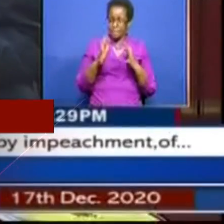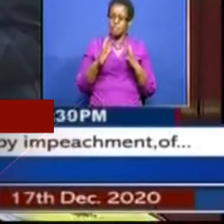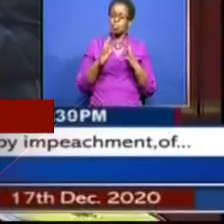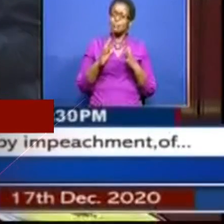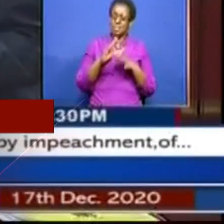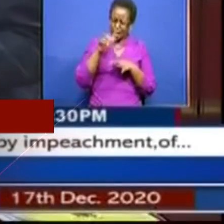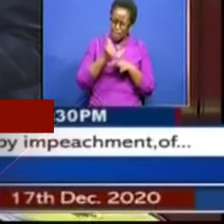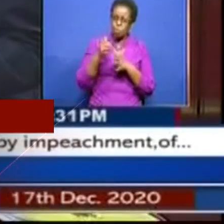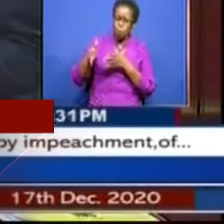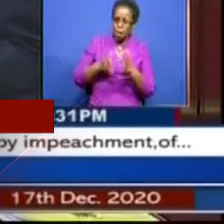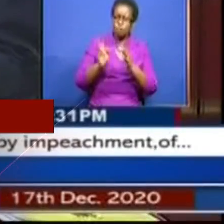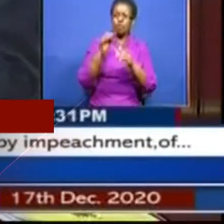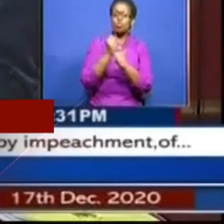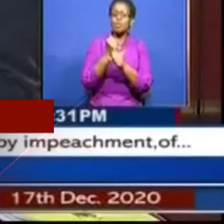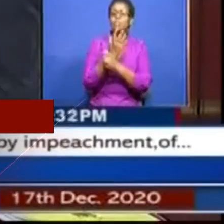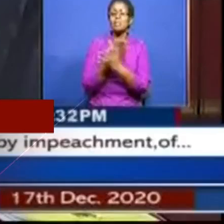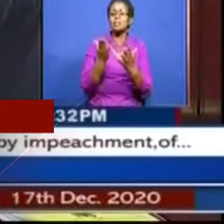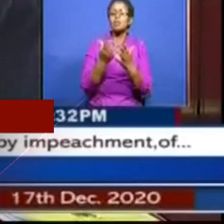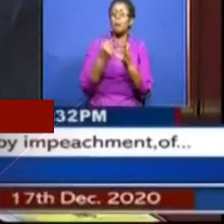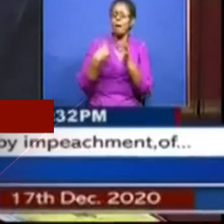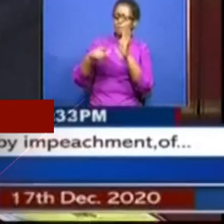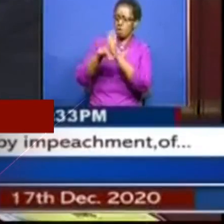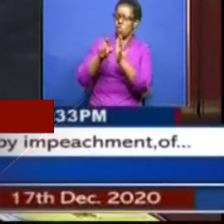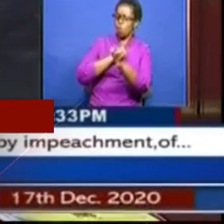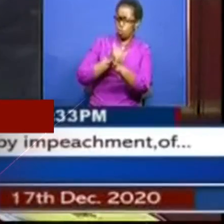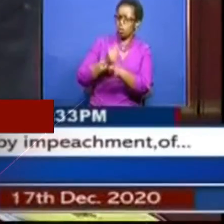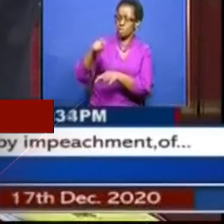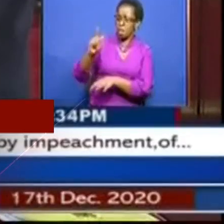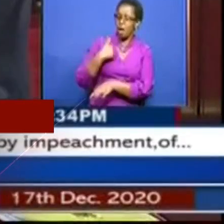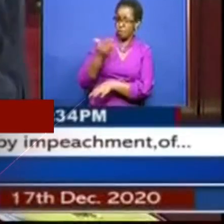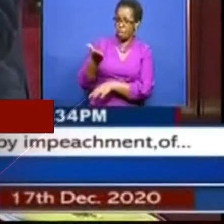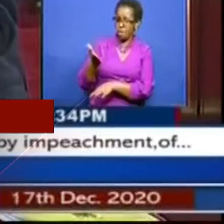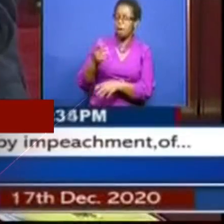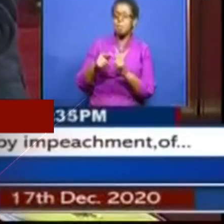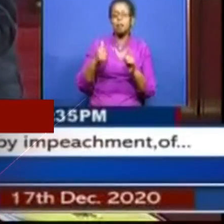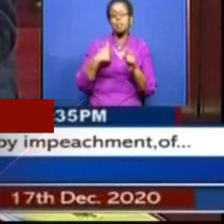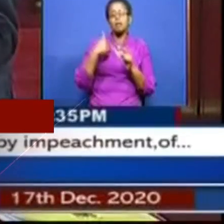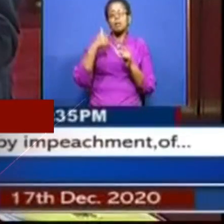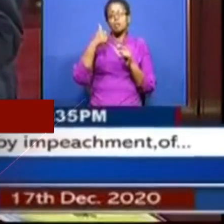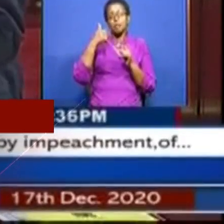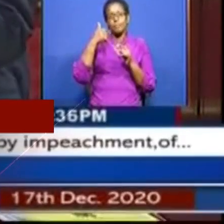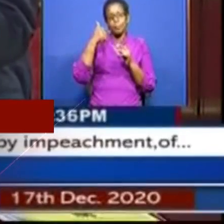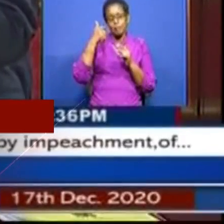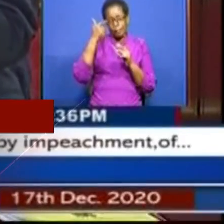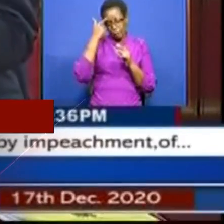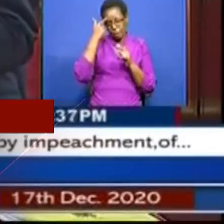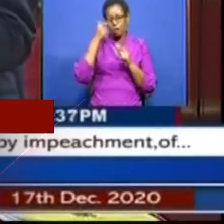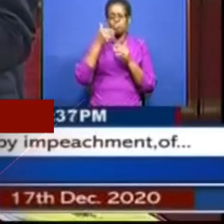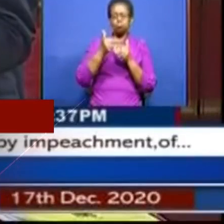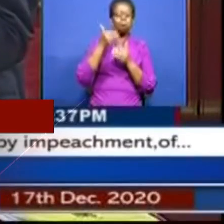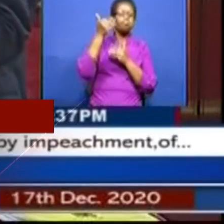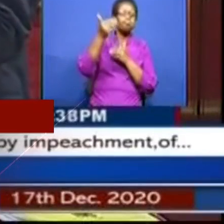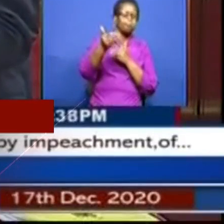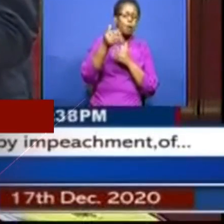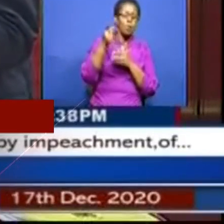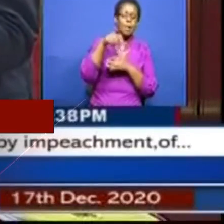only objection, and I think in future, Madam Speaker, we're going to request these councils in future to